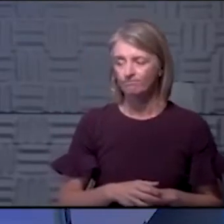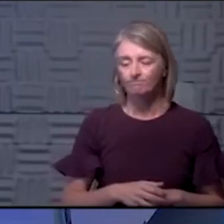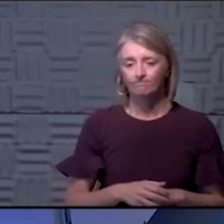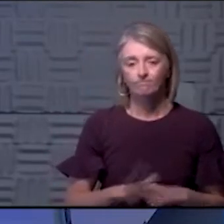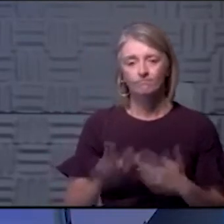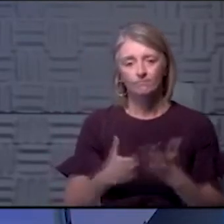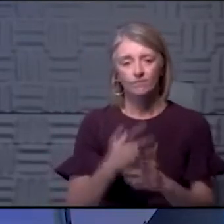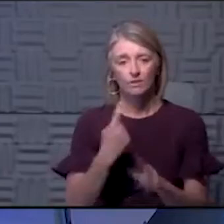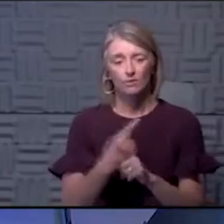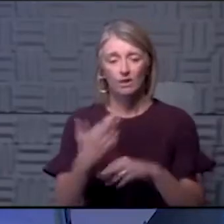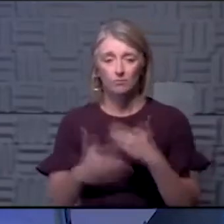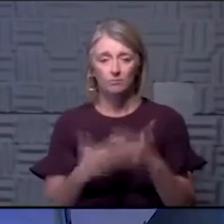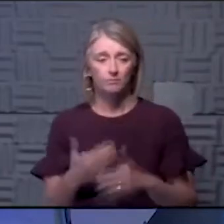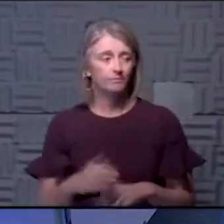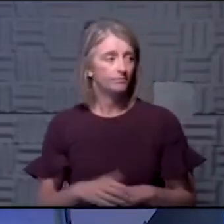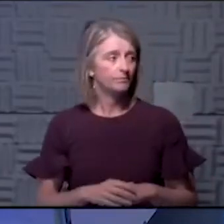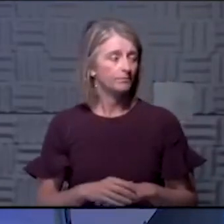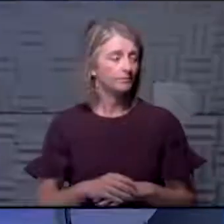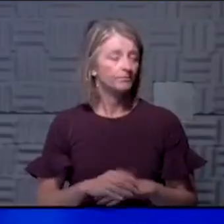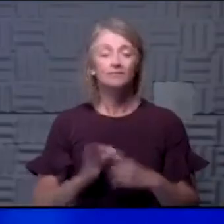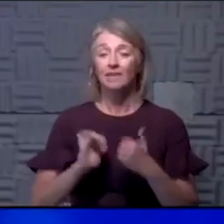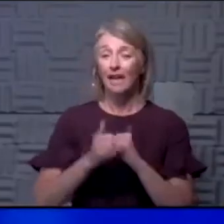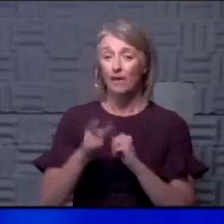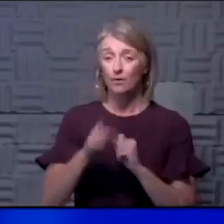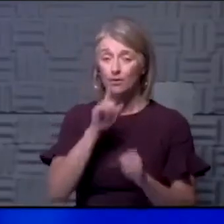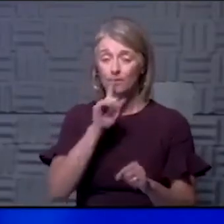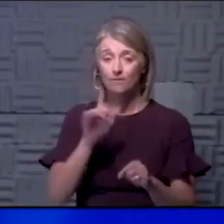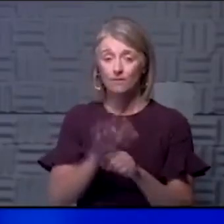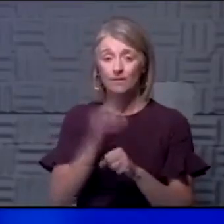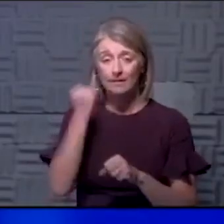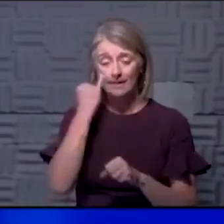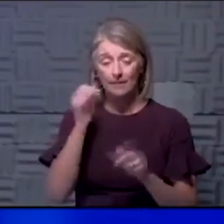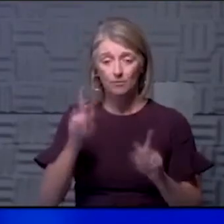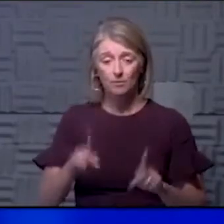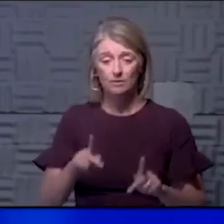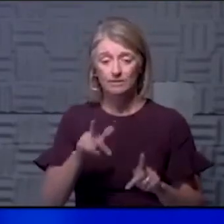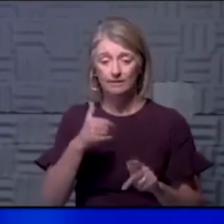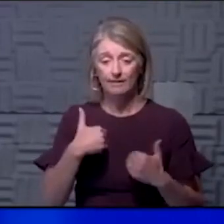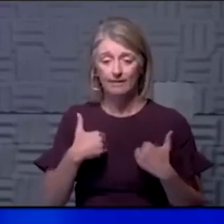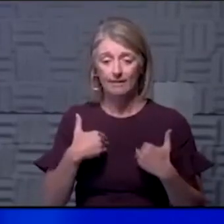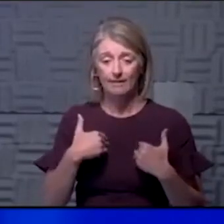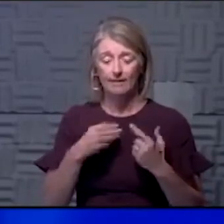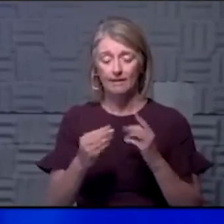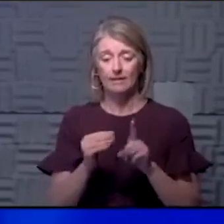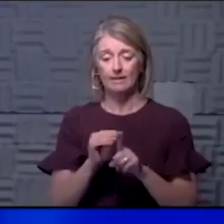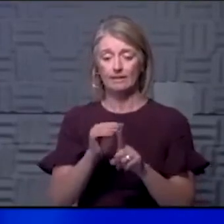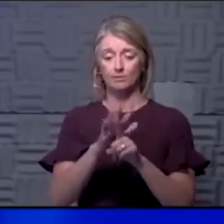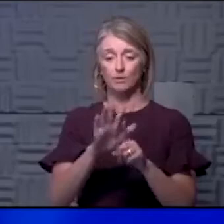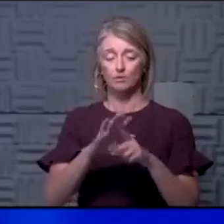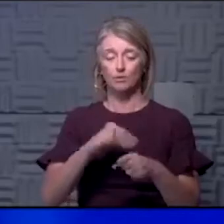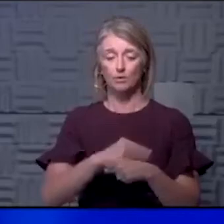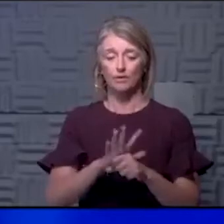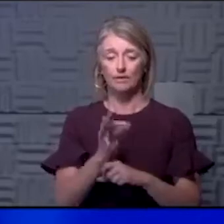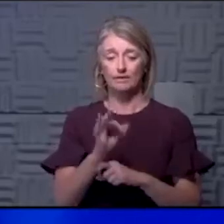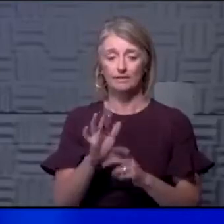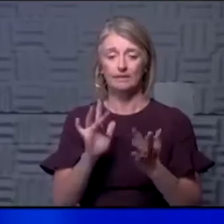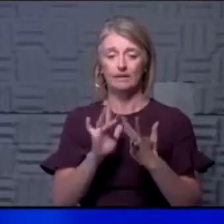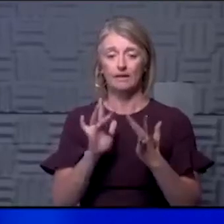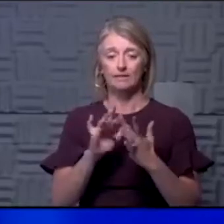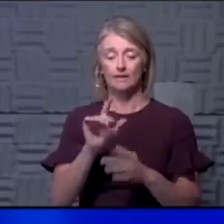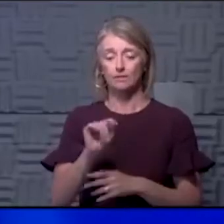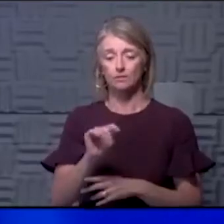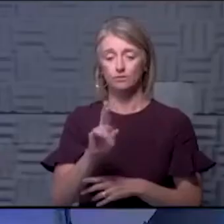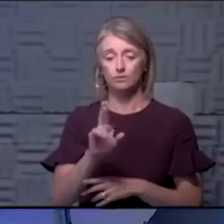processes in place. So. Yep. TAP wants to know, how are you confirming that someone has been exposed to COVID-19? Talk about your contact